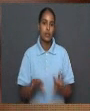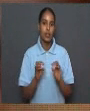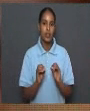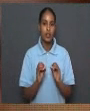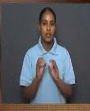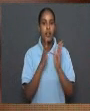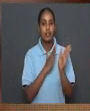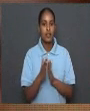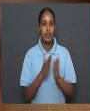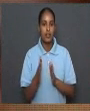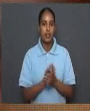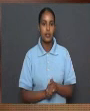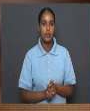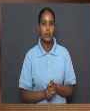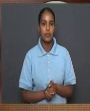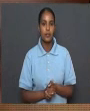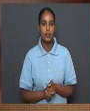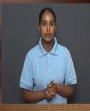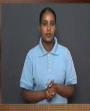Students, let's get ready.